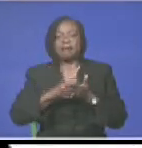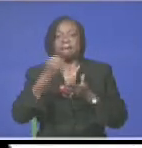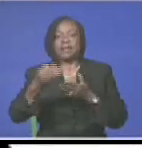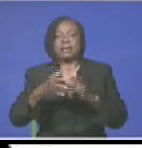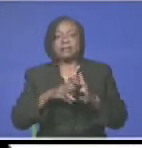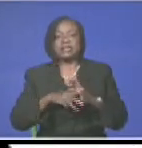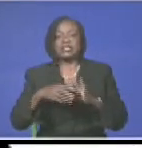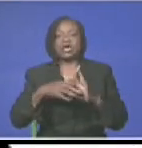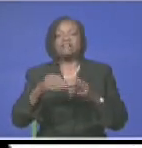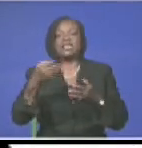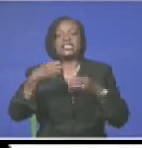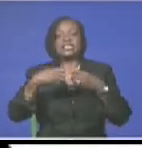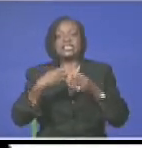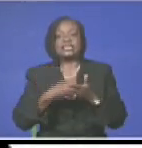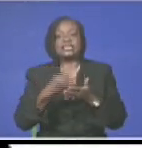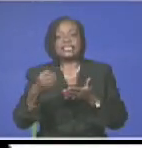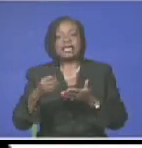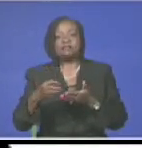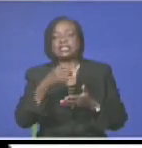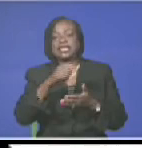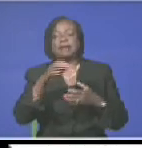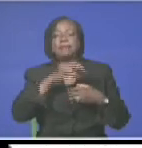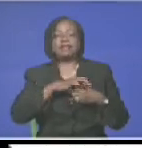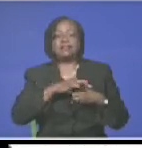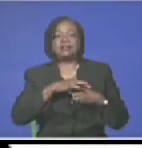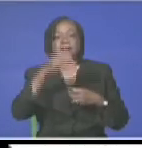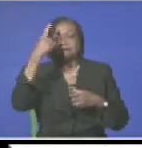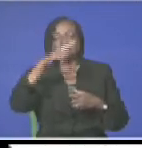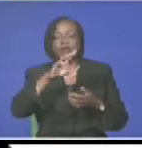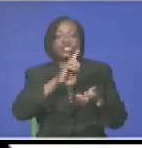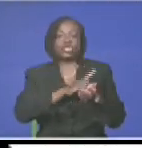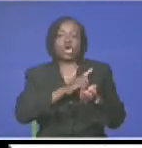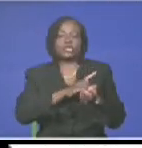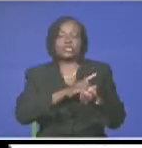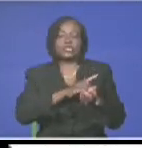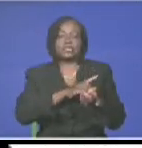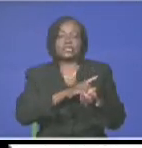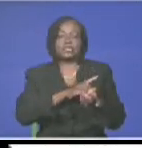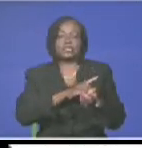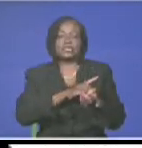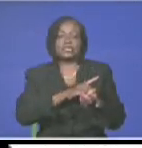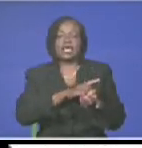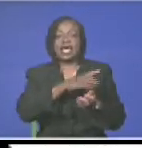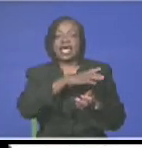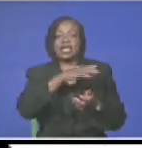salaries and benefits for physicians, nurses, and other support